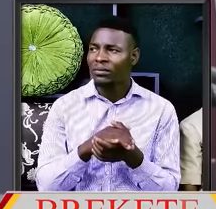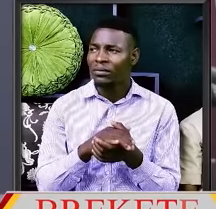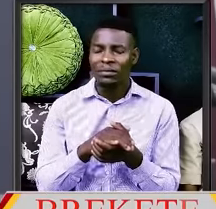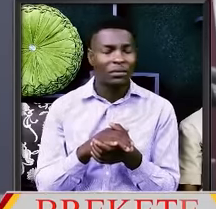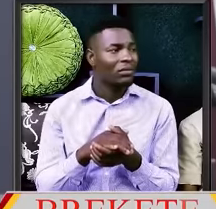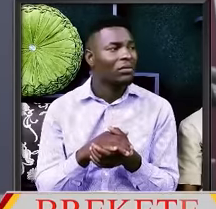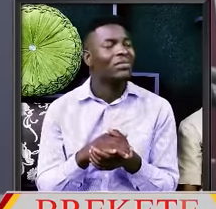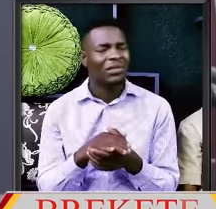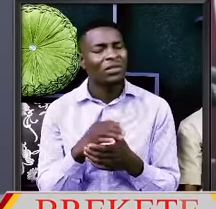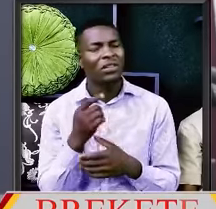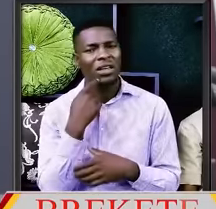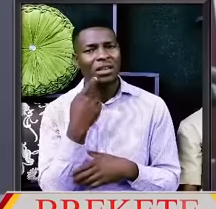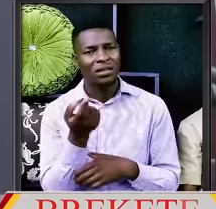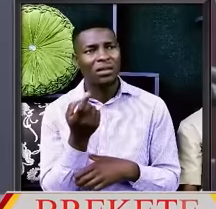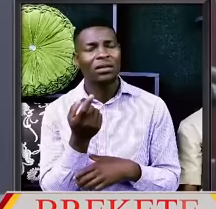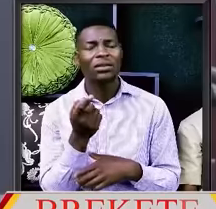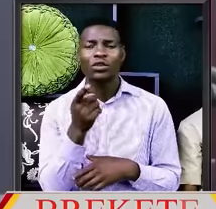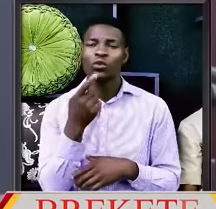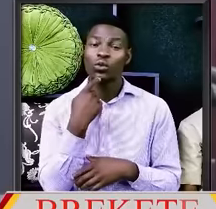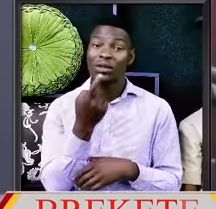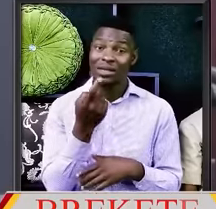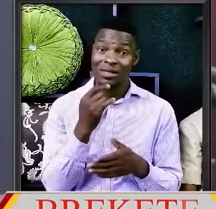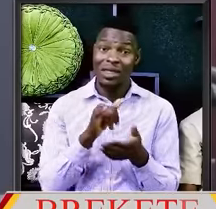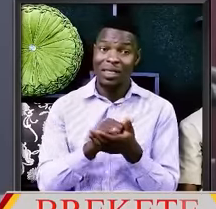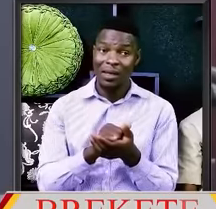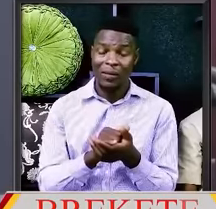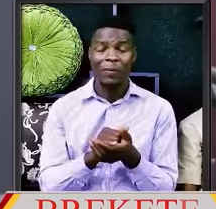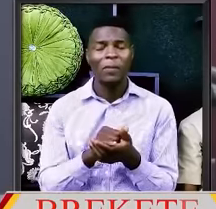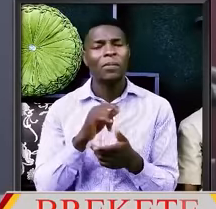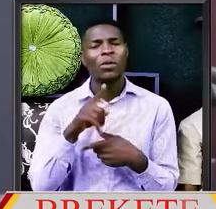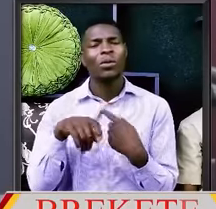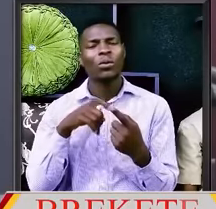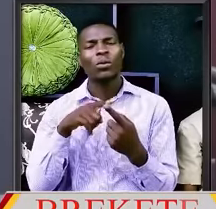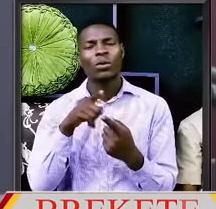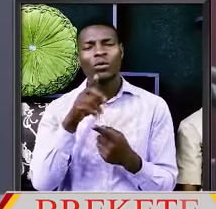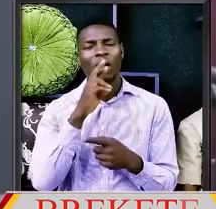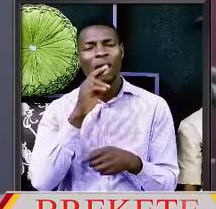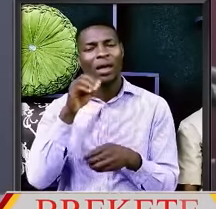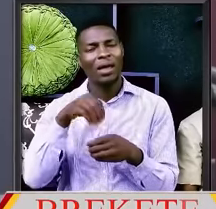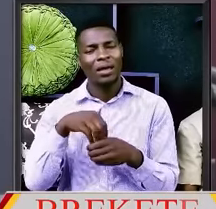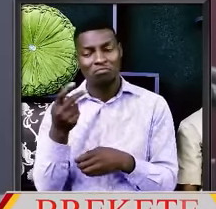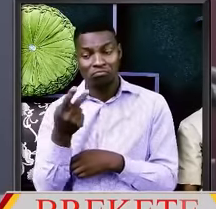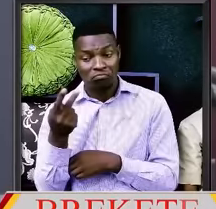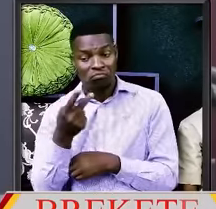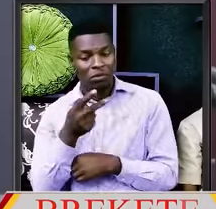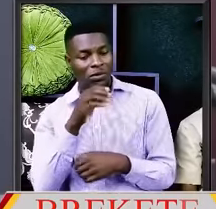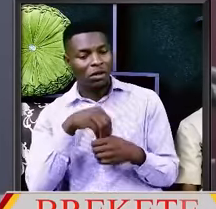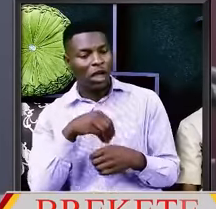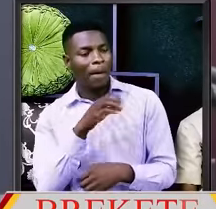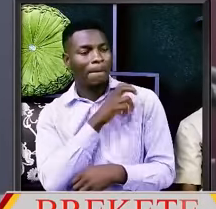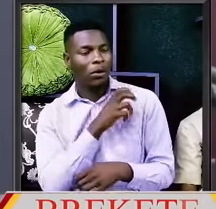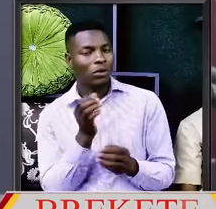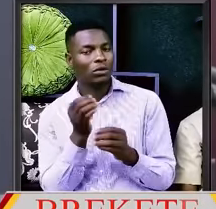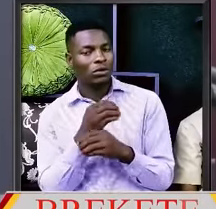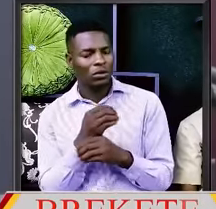Please, can you enlighten say, me? Say, you talk, say, when we na there for police station, say a woman